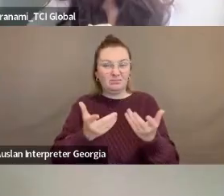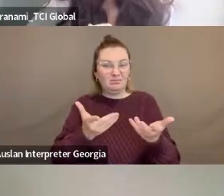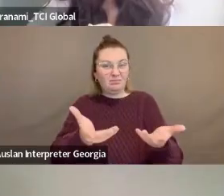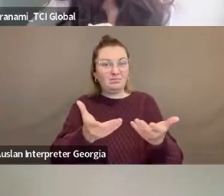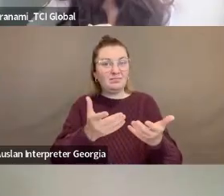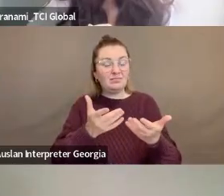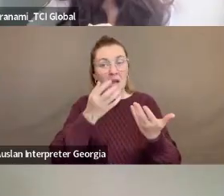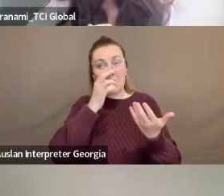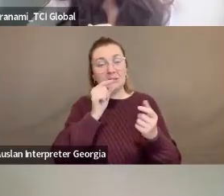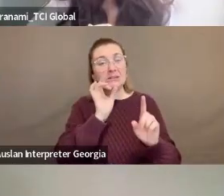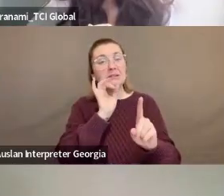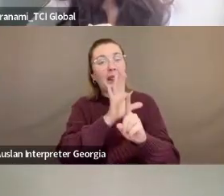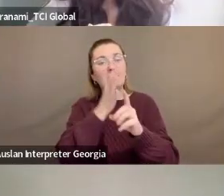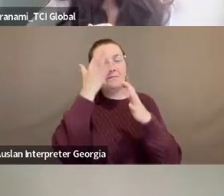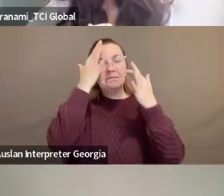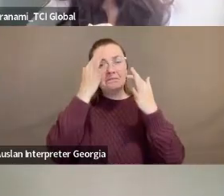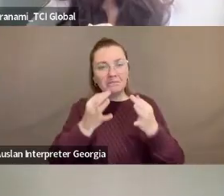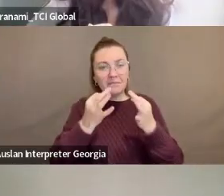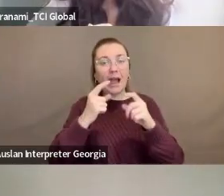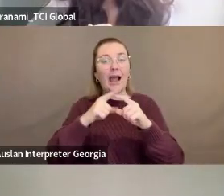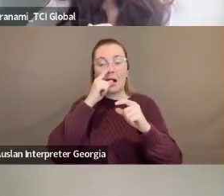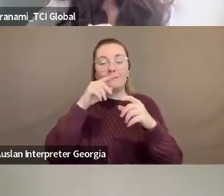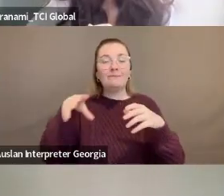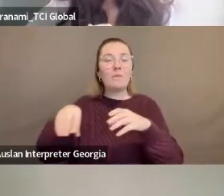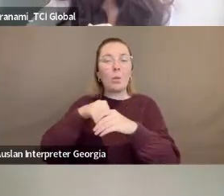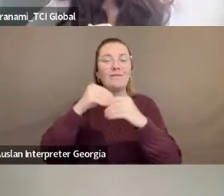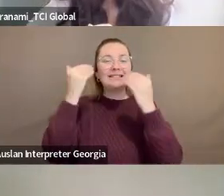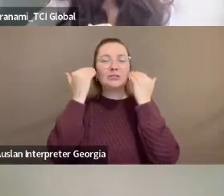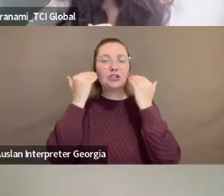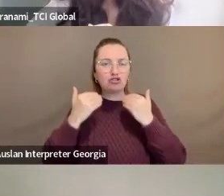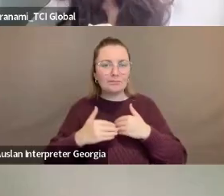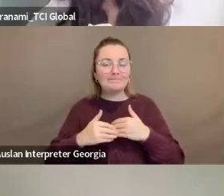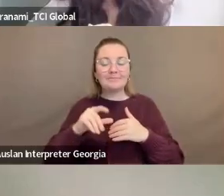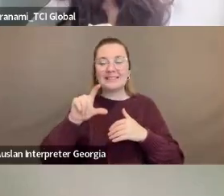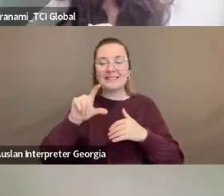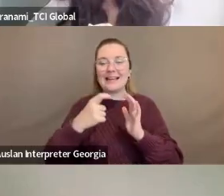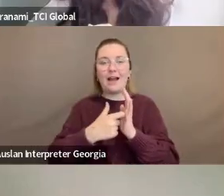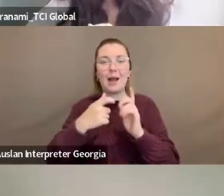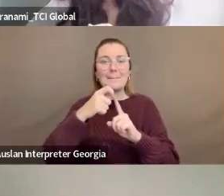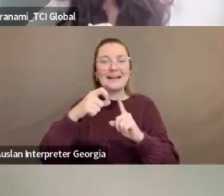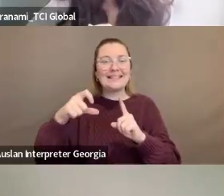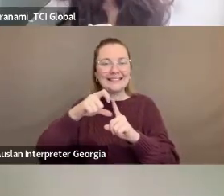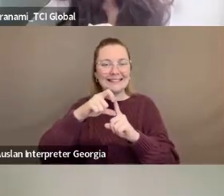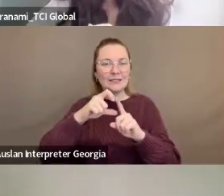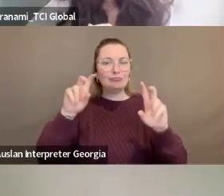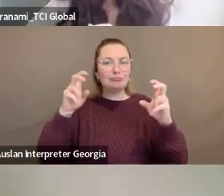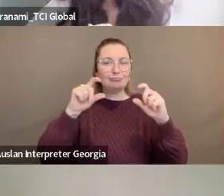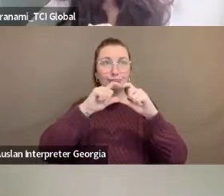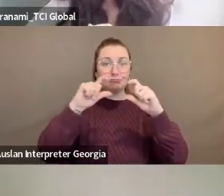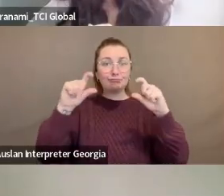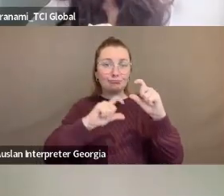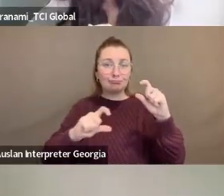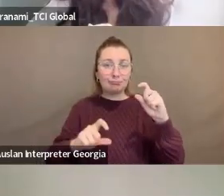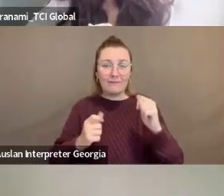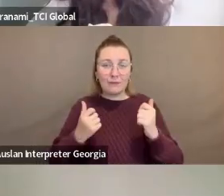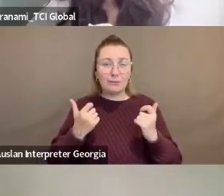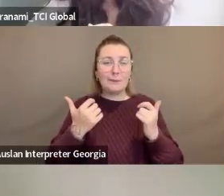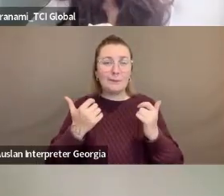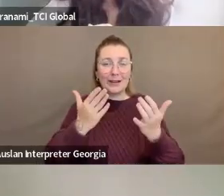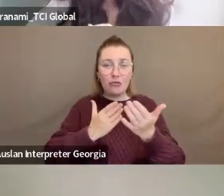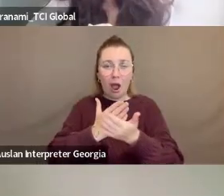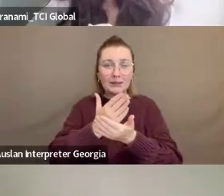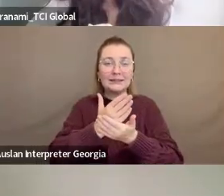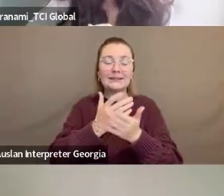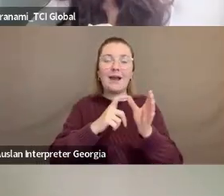access to justice. In CRPD terms, this brings together multiple rights.